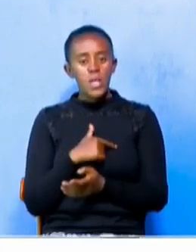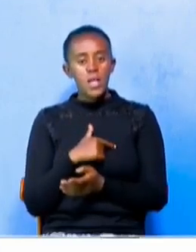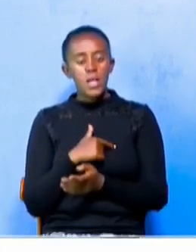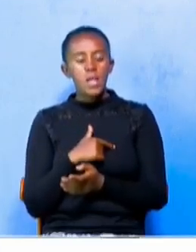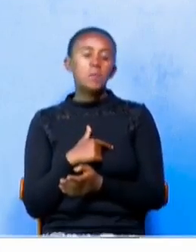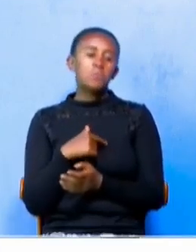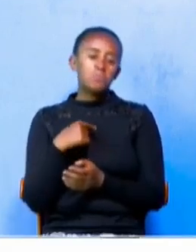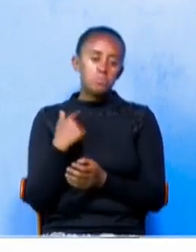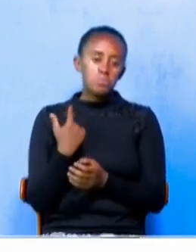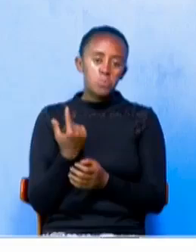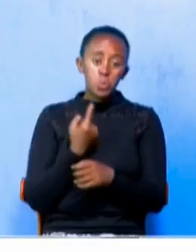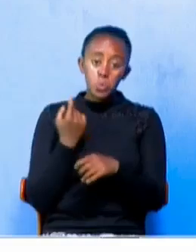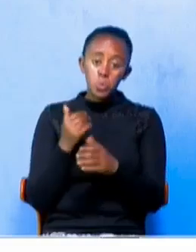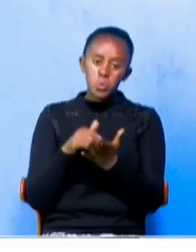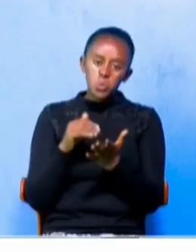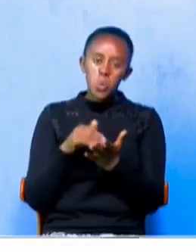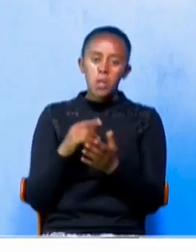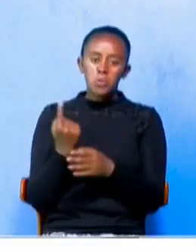usually